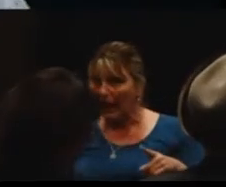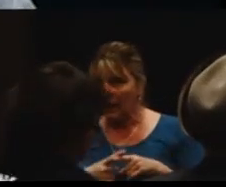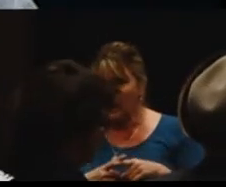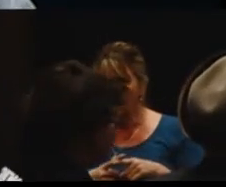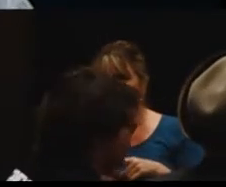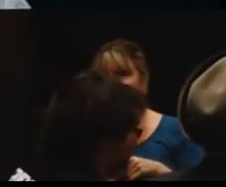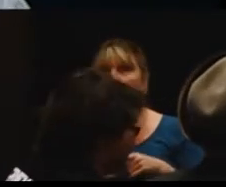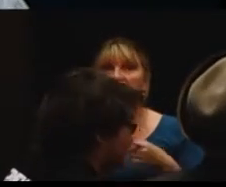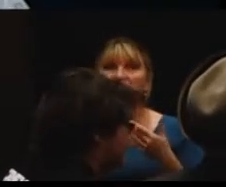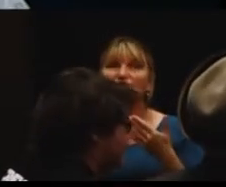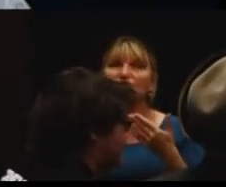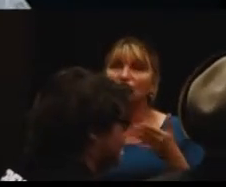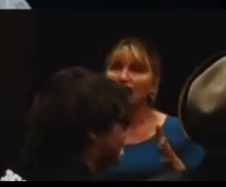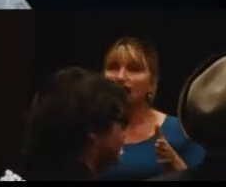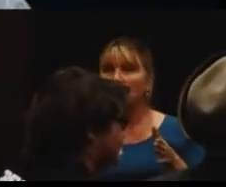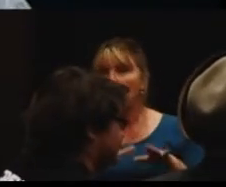communication channels,